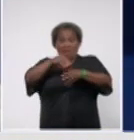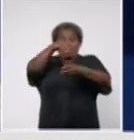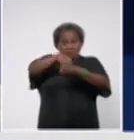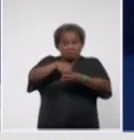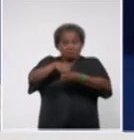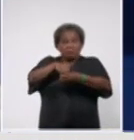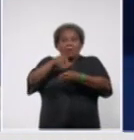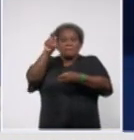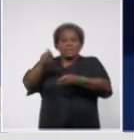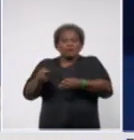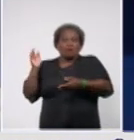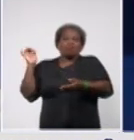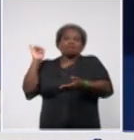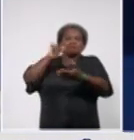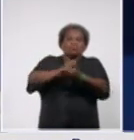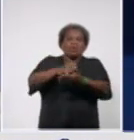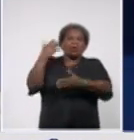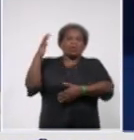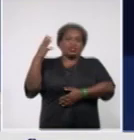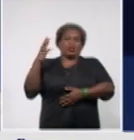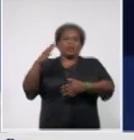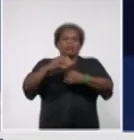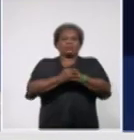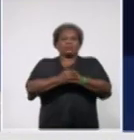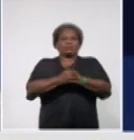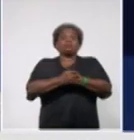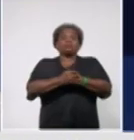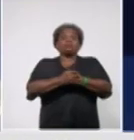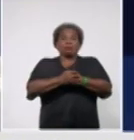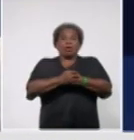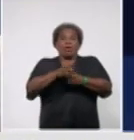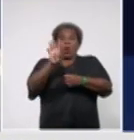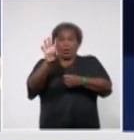Among the 17 from Havana is the one imported case.